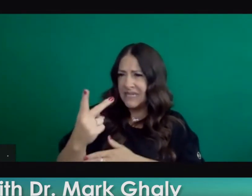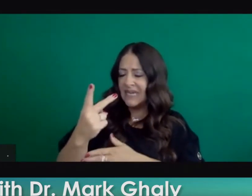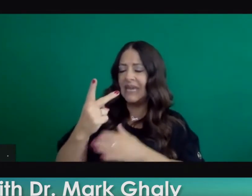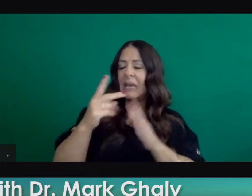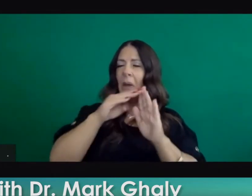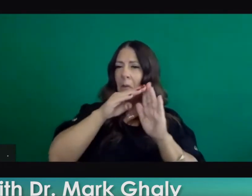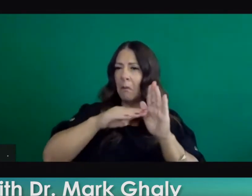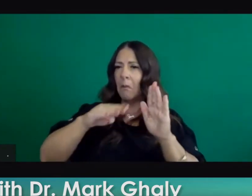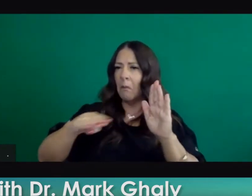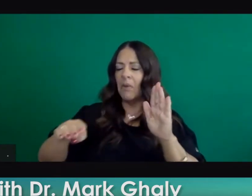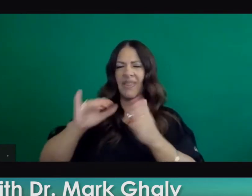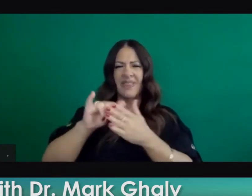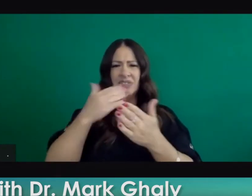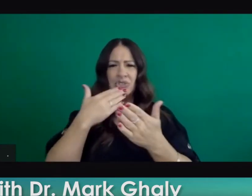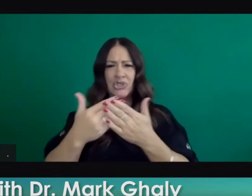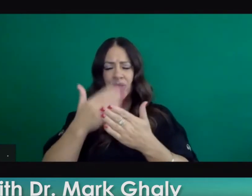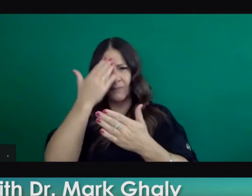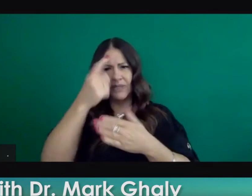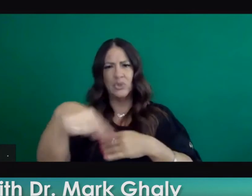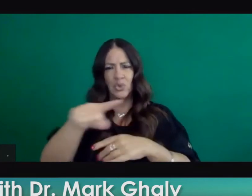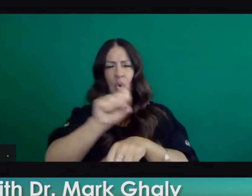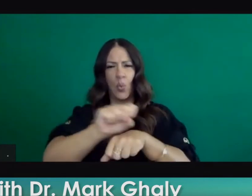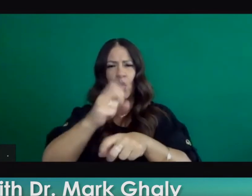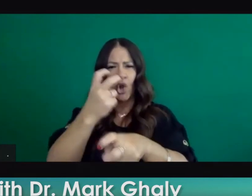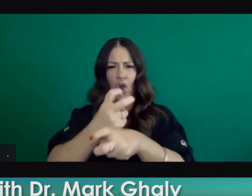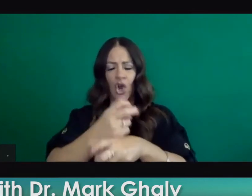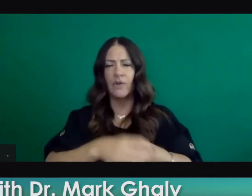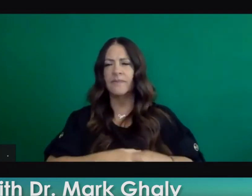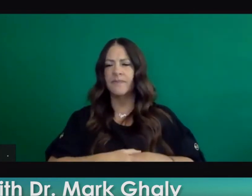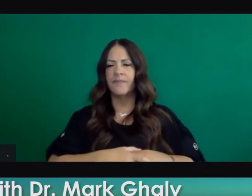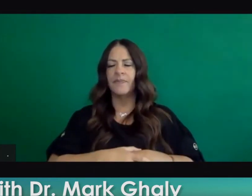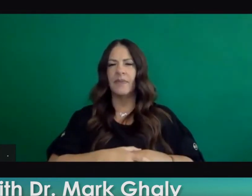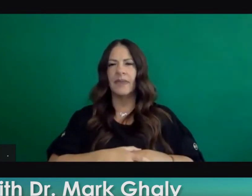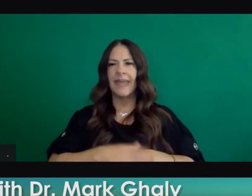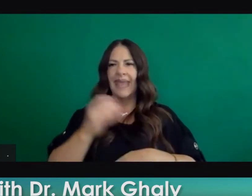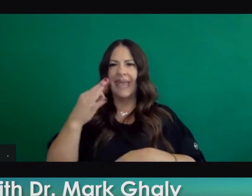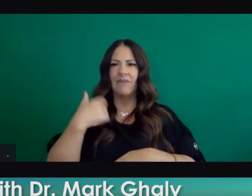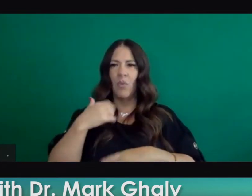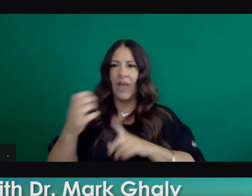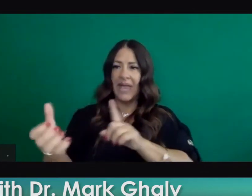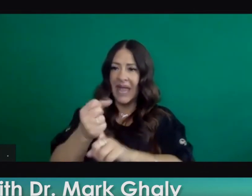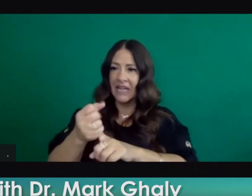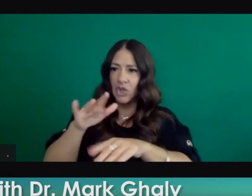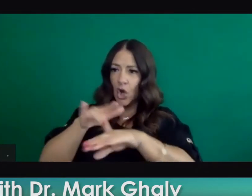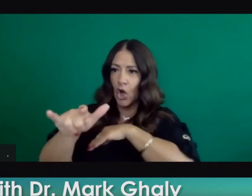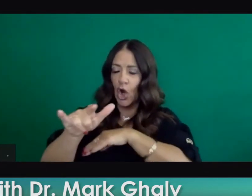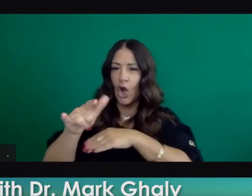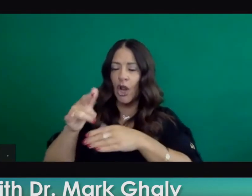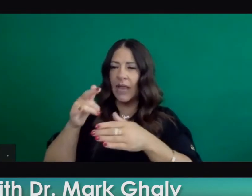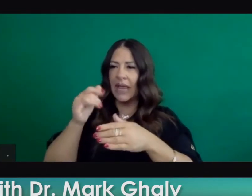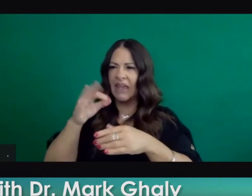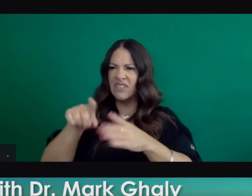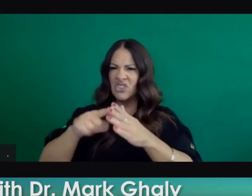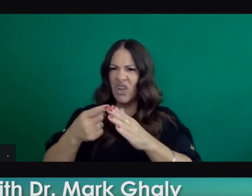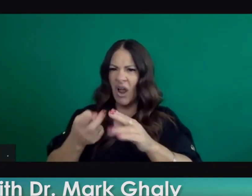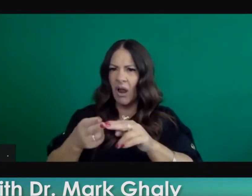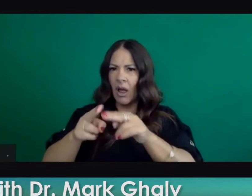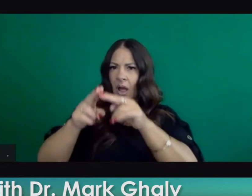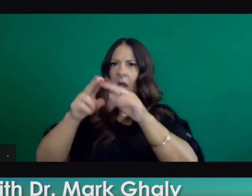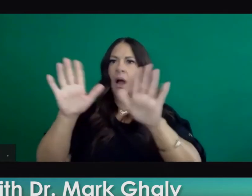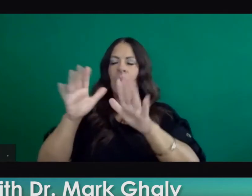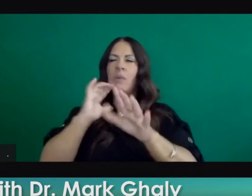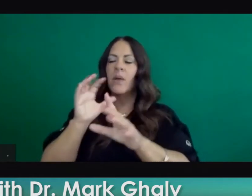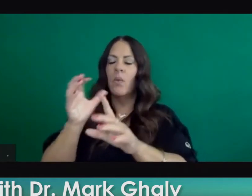accordingly. But we also know that the earlier we act, the more we can ensure that a county in one part of the state's